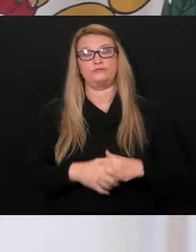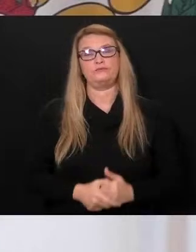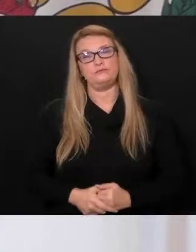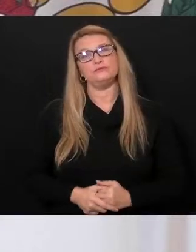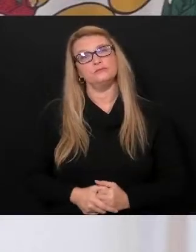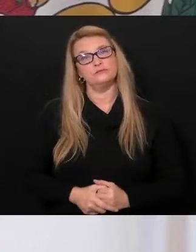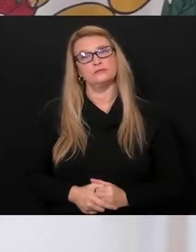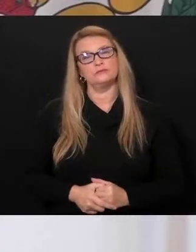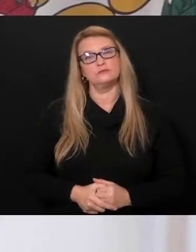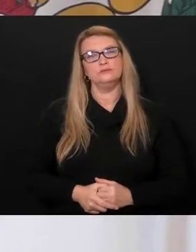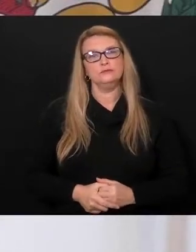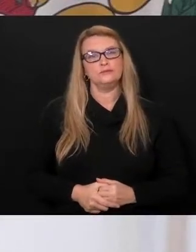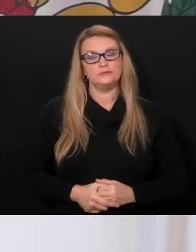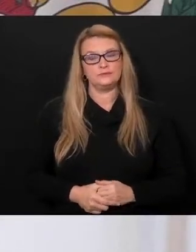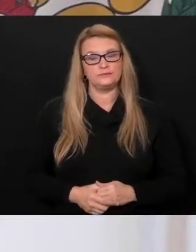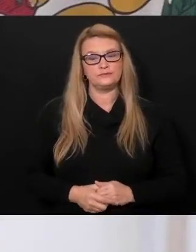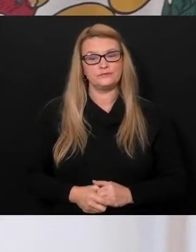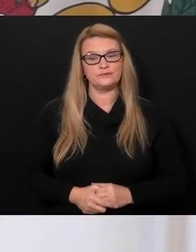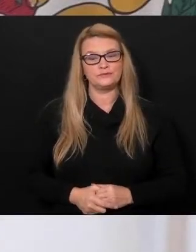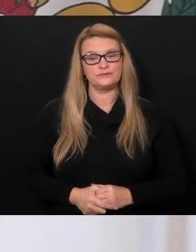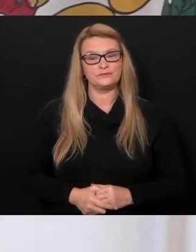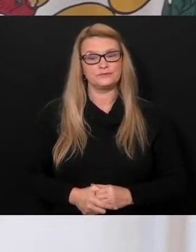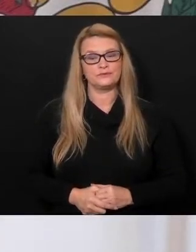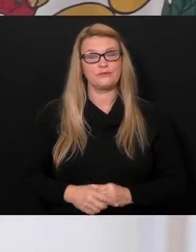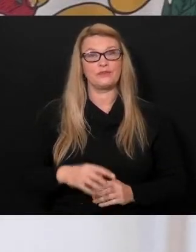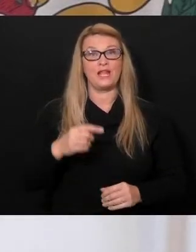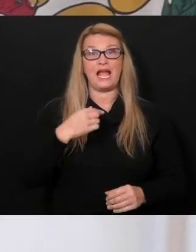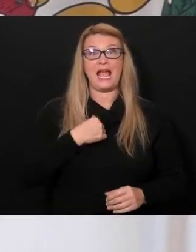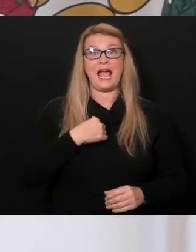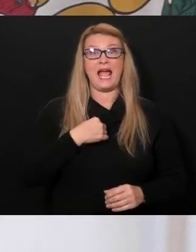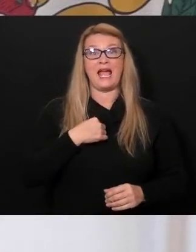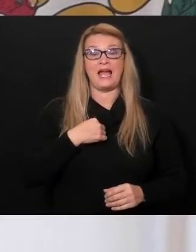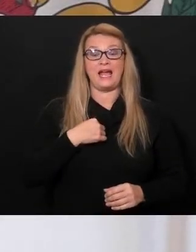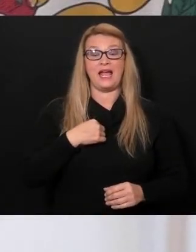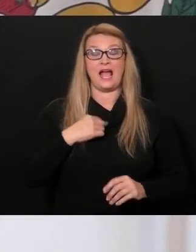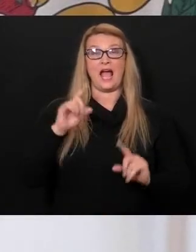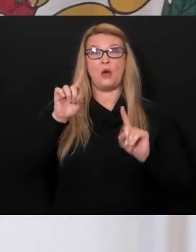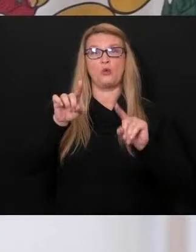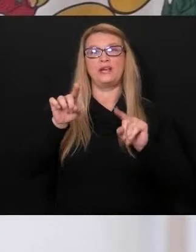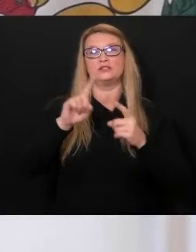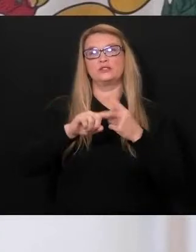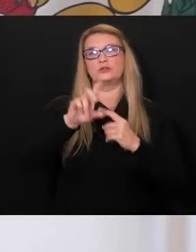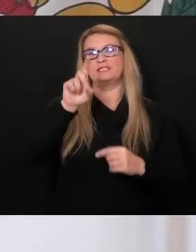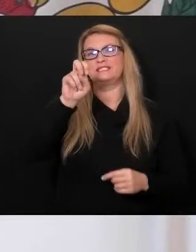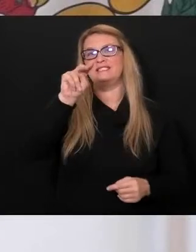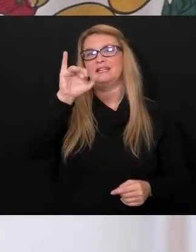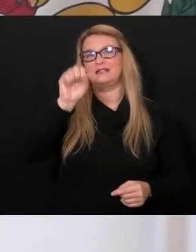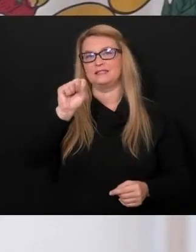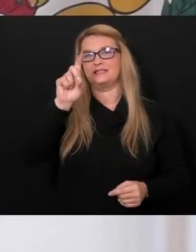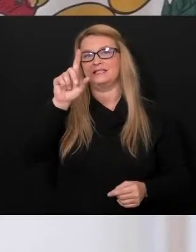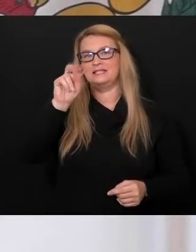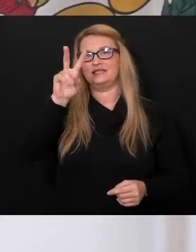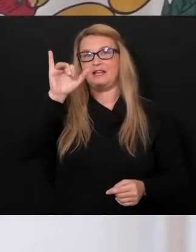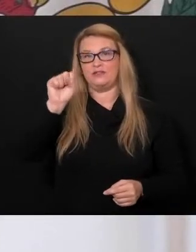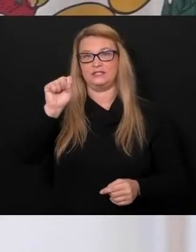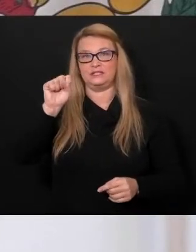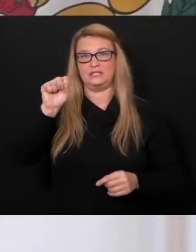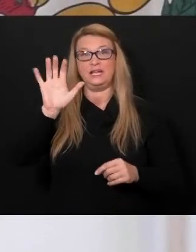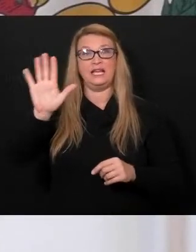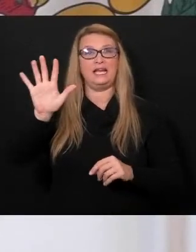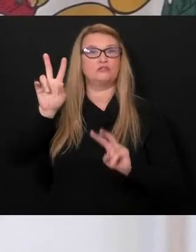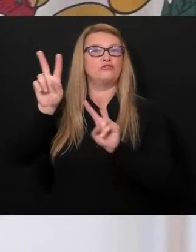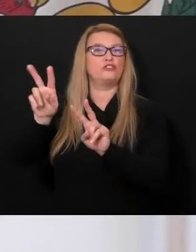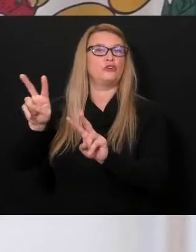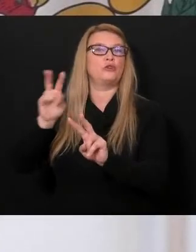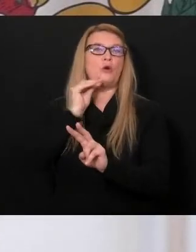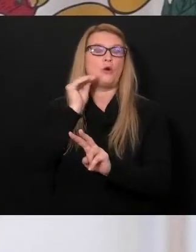that to you in just a second. You know, I just went to Dennis Davis's funeral, and Dennis was our